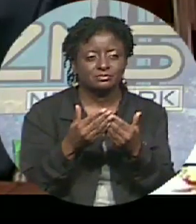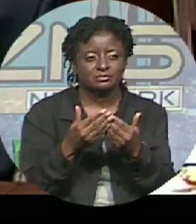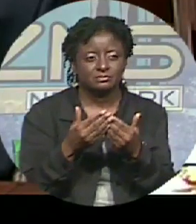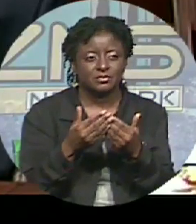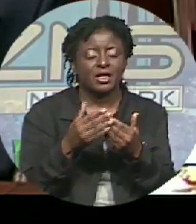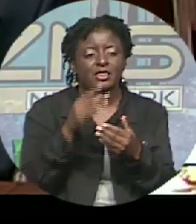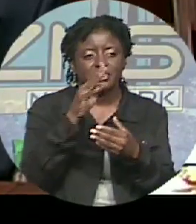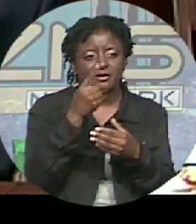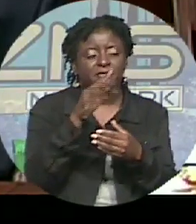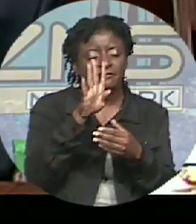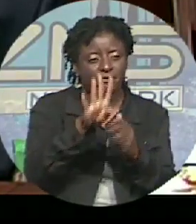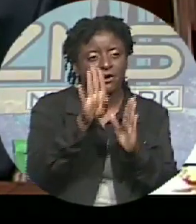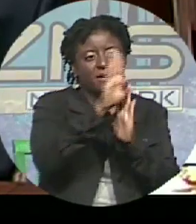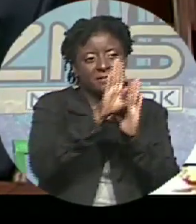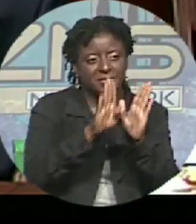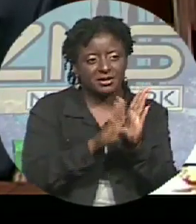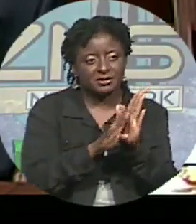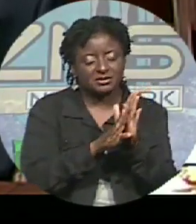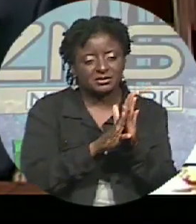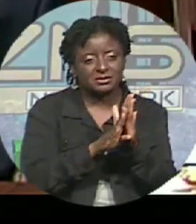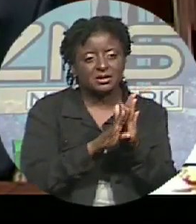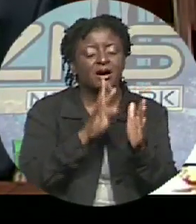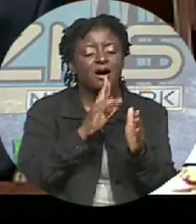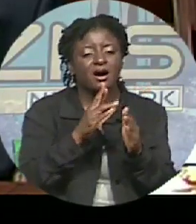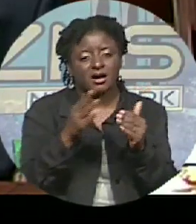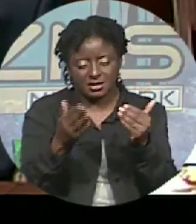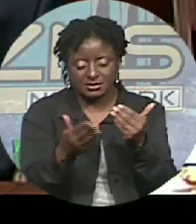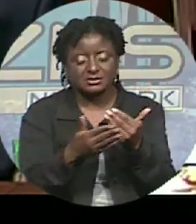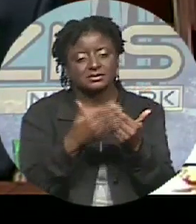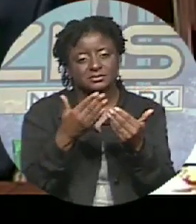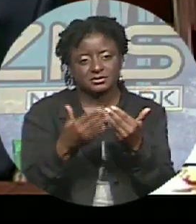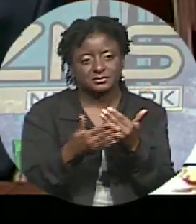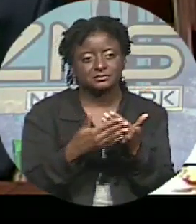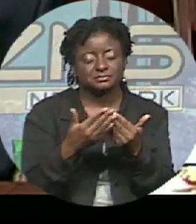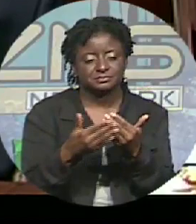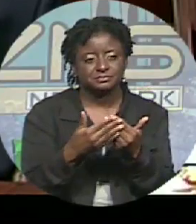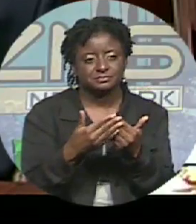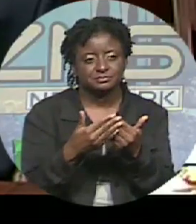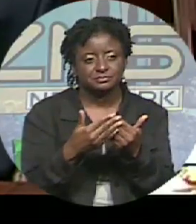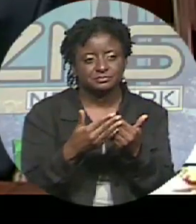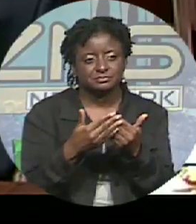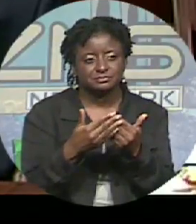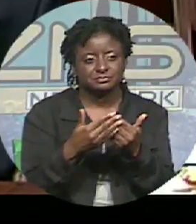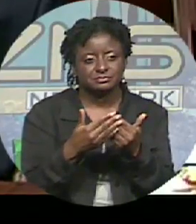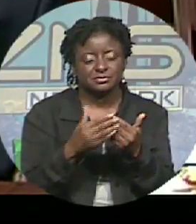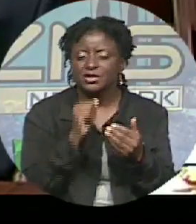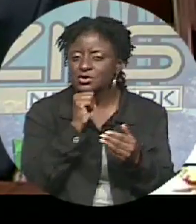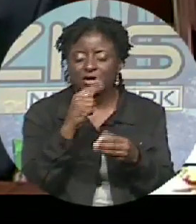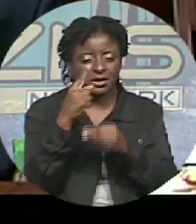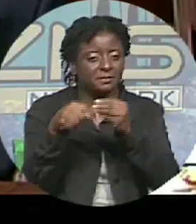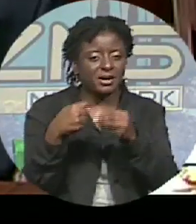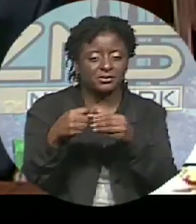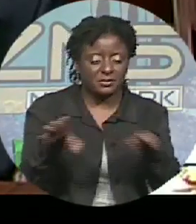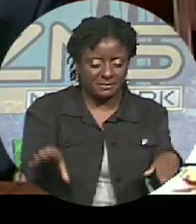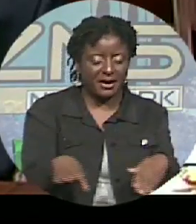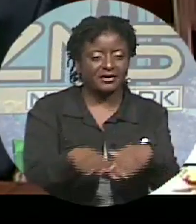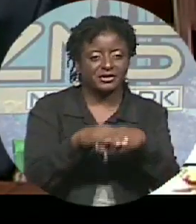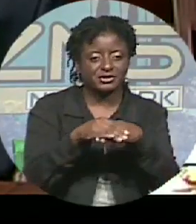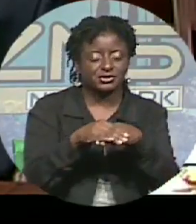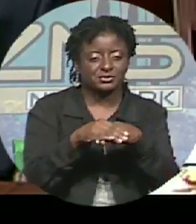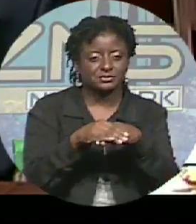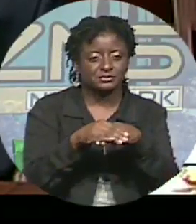bills are indeed as simple as that. They're not about marriage, nor are